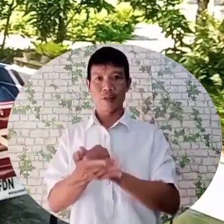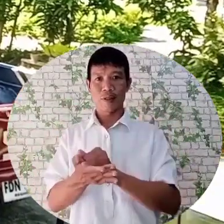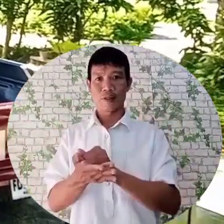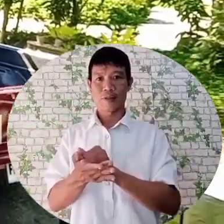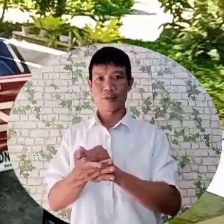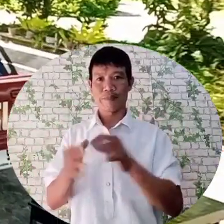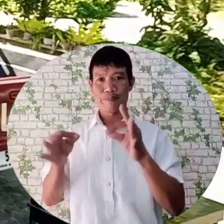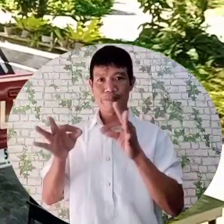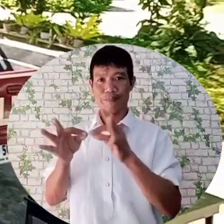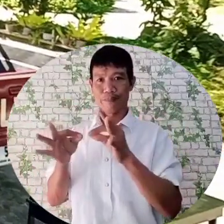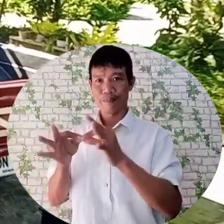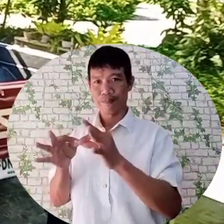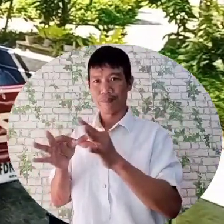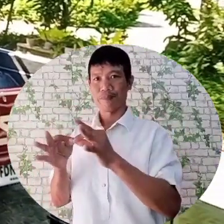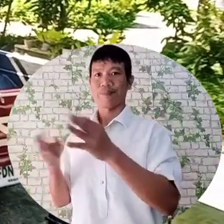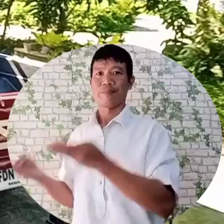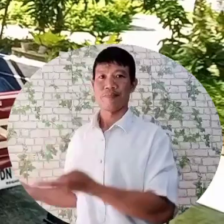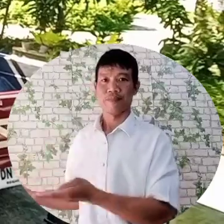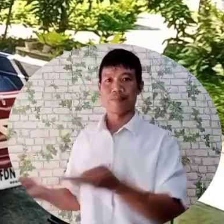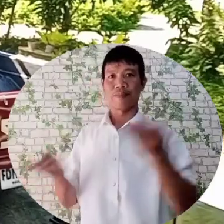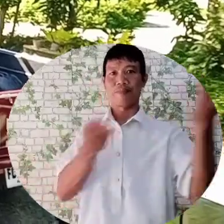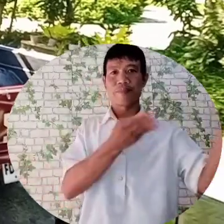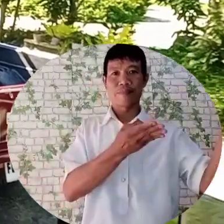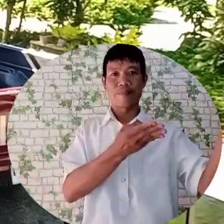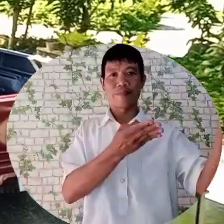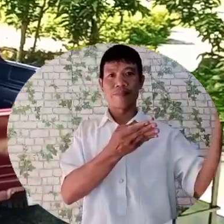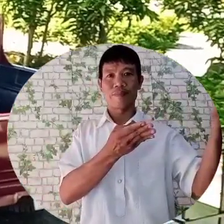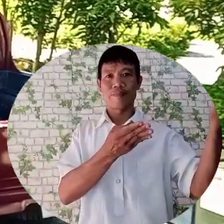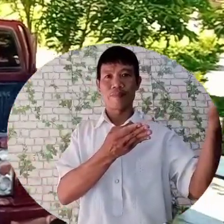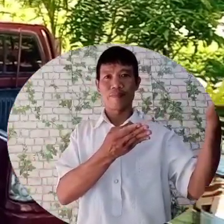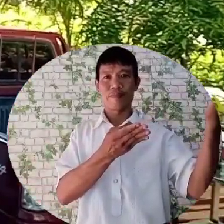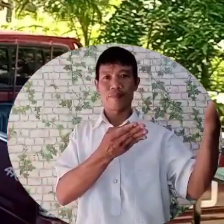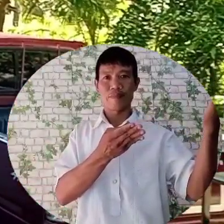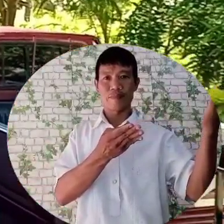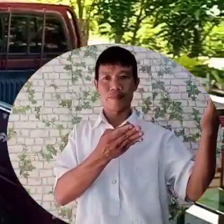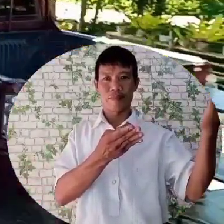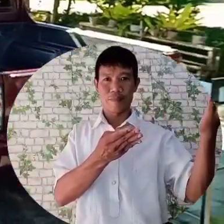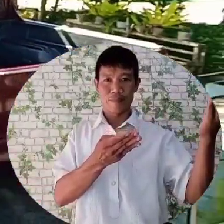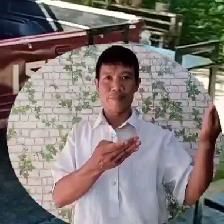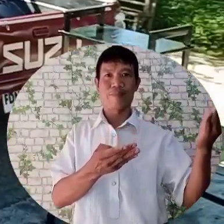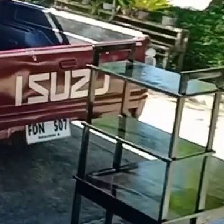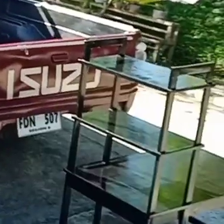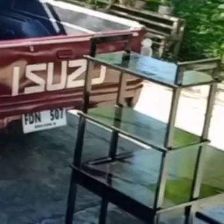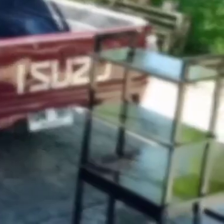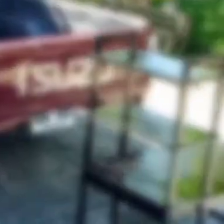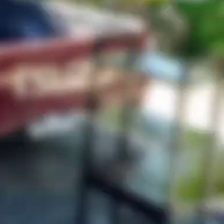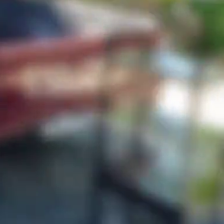tie it and bring it to its destination.